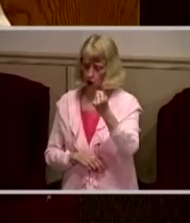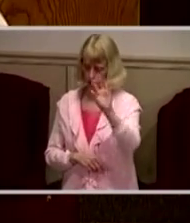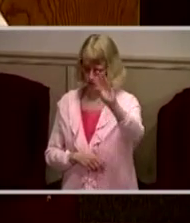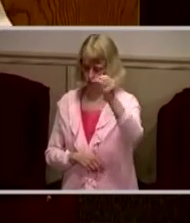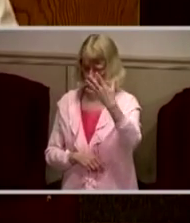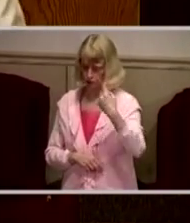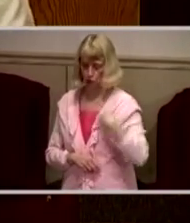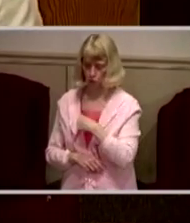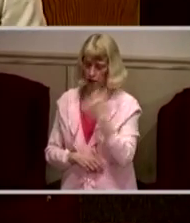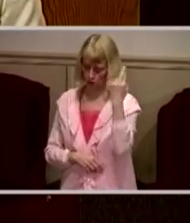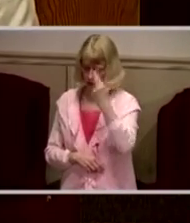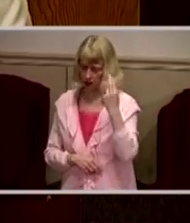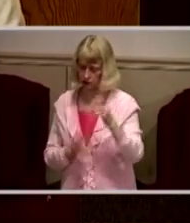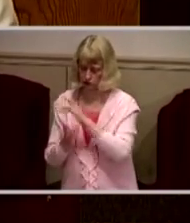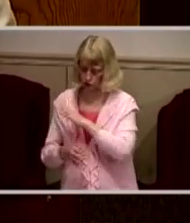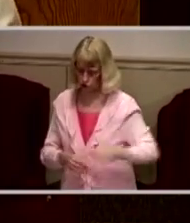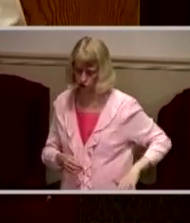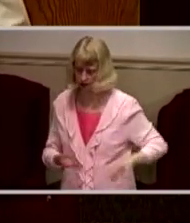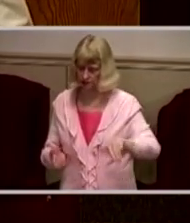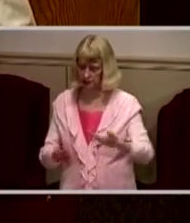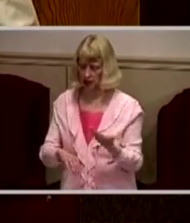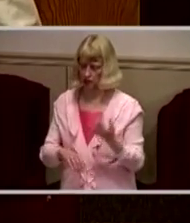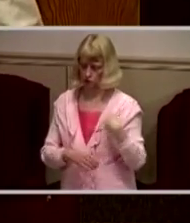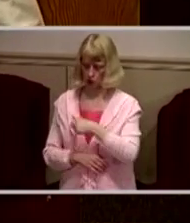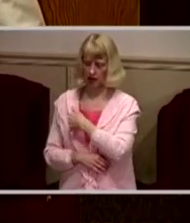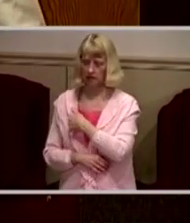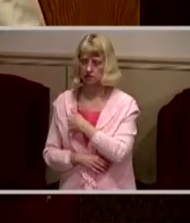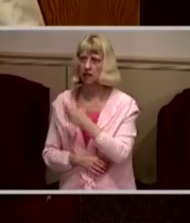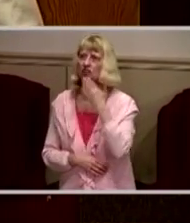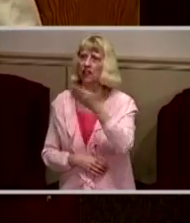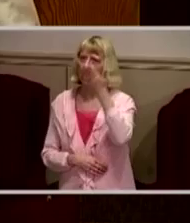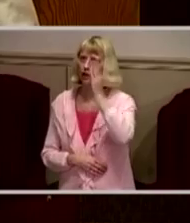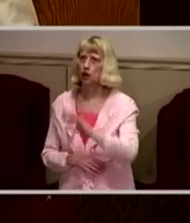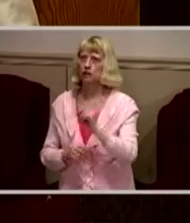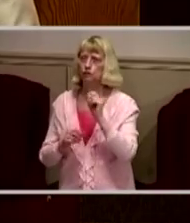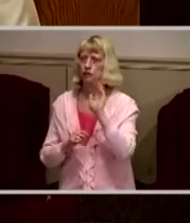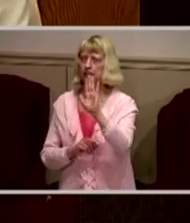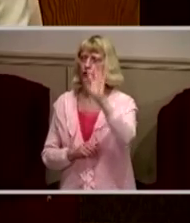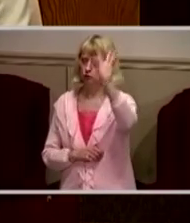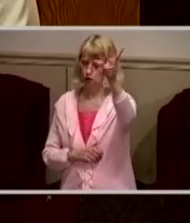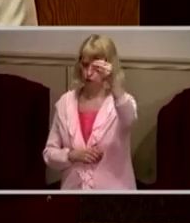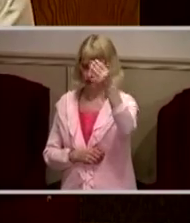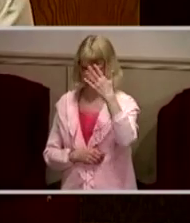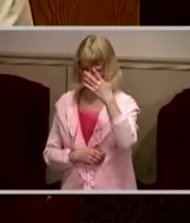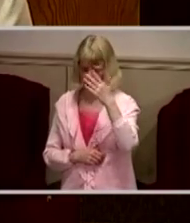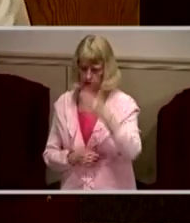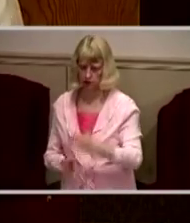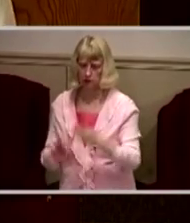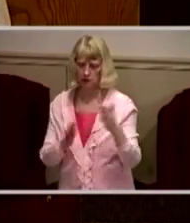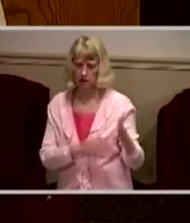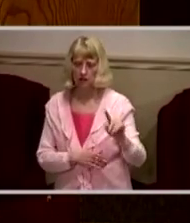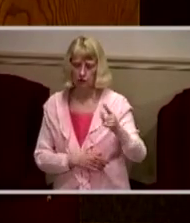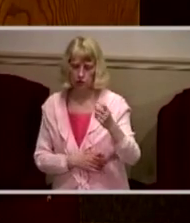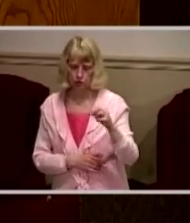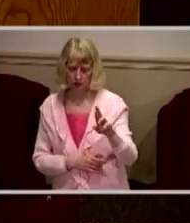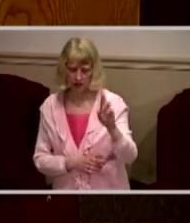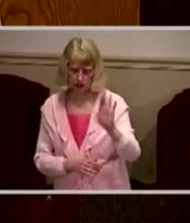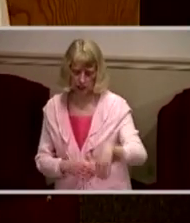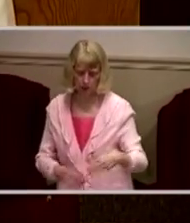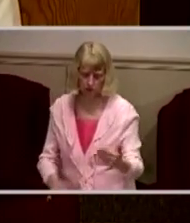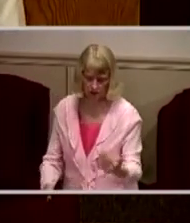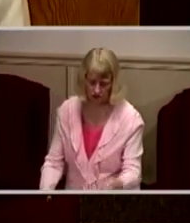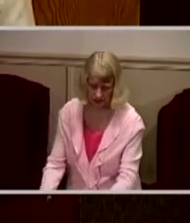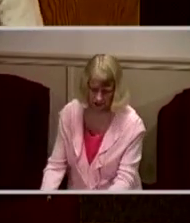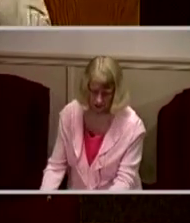we realize that Jesus Christ went to the cross for us. Thank God for His grace. Then we turn to 1 Corinthians chapter